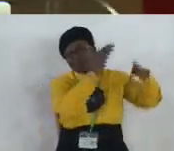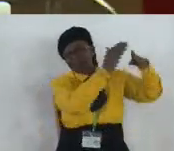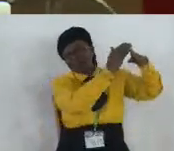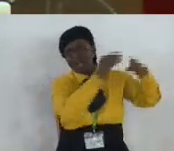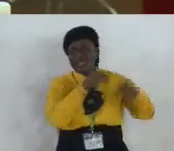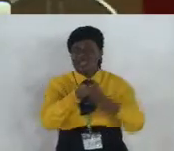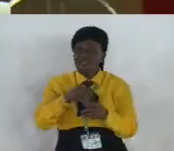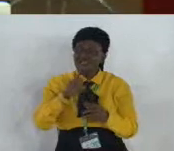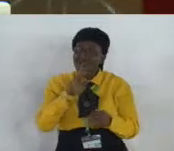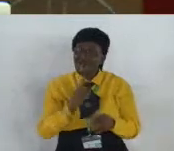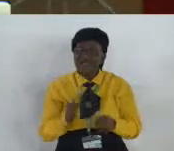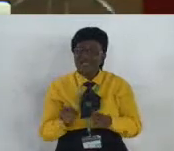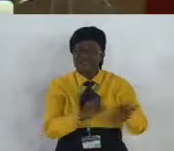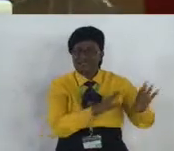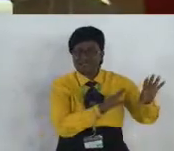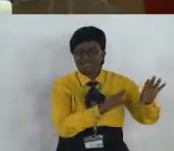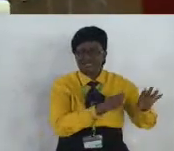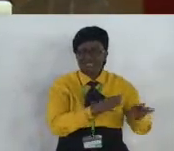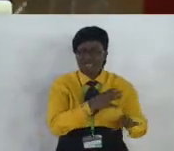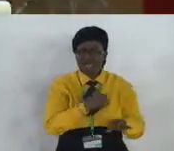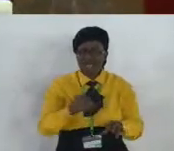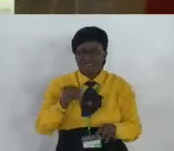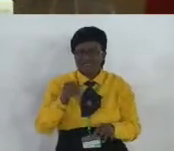And the rest is the story you know.